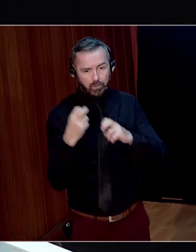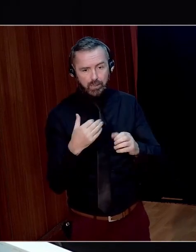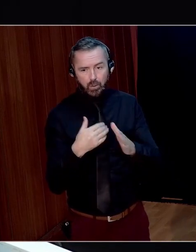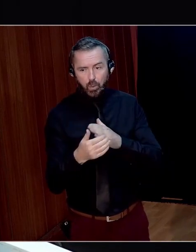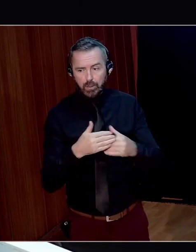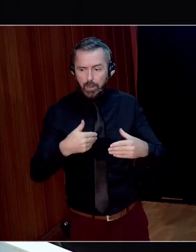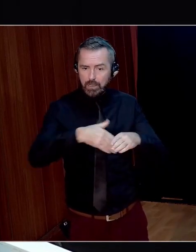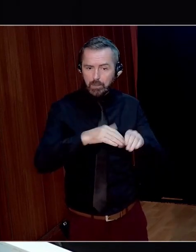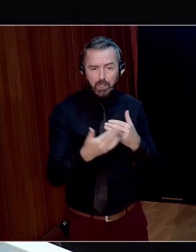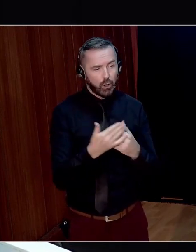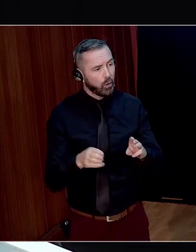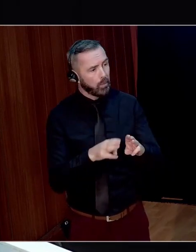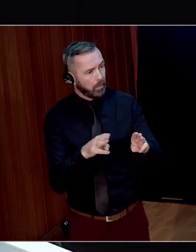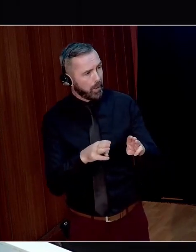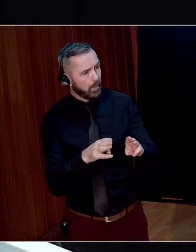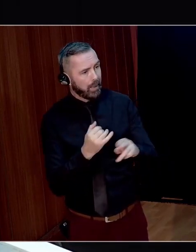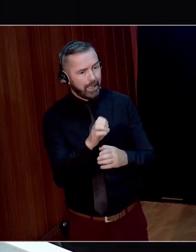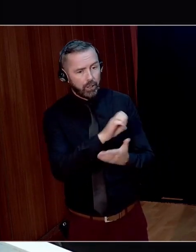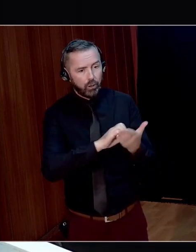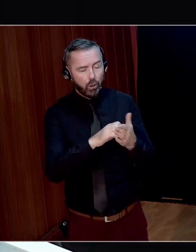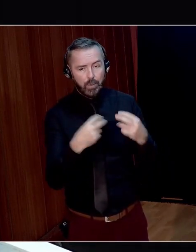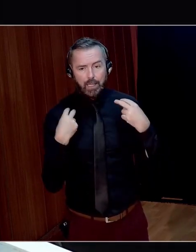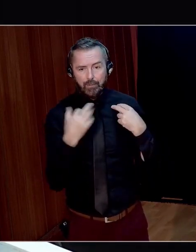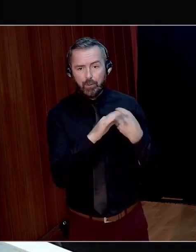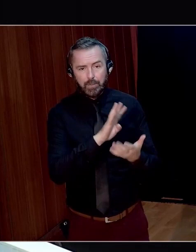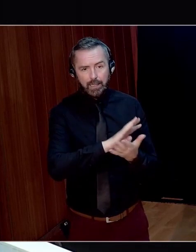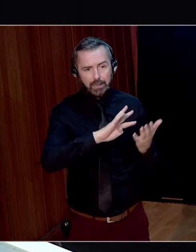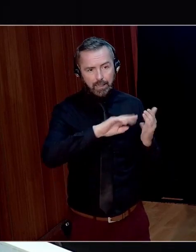the participation of young people in terms of European language, which is from